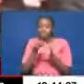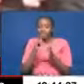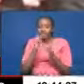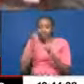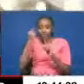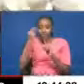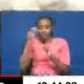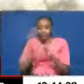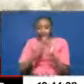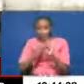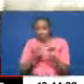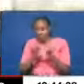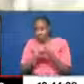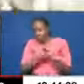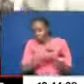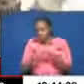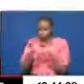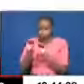facing hunger.